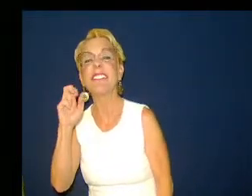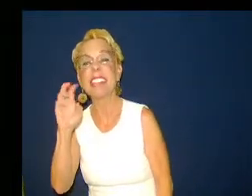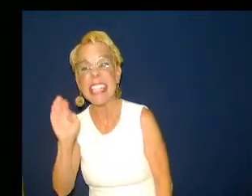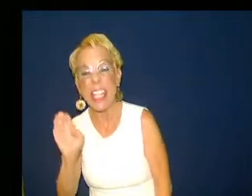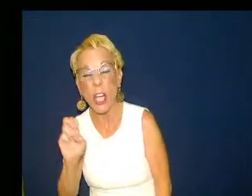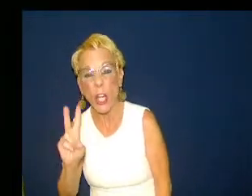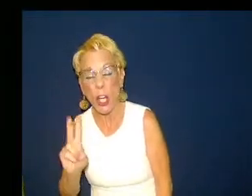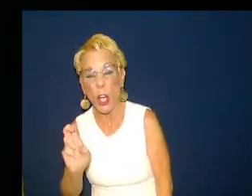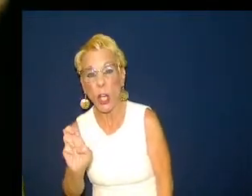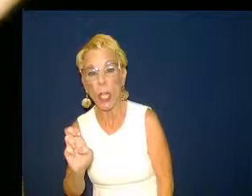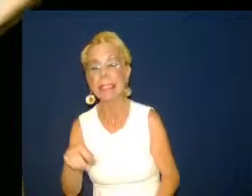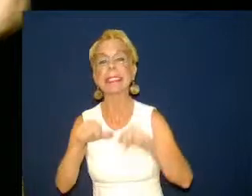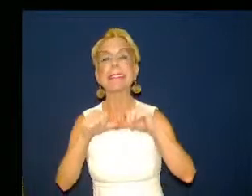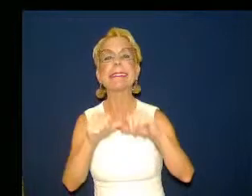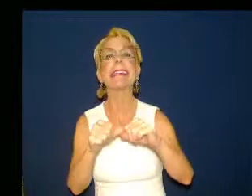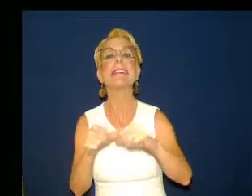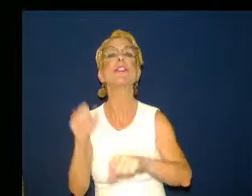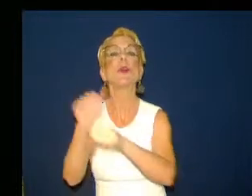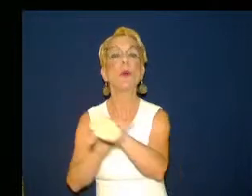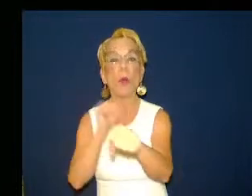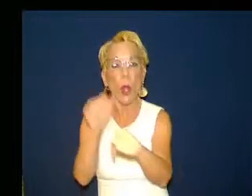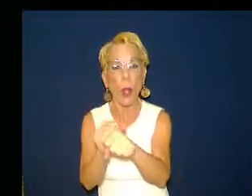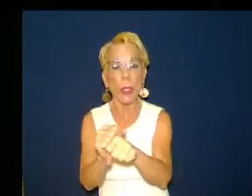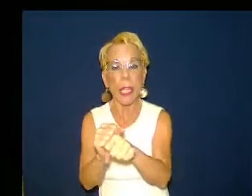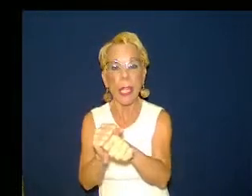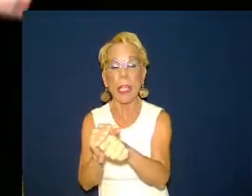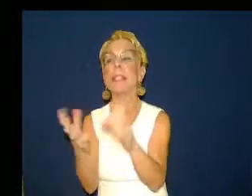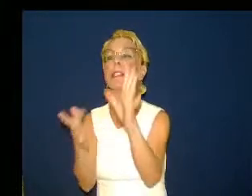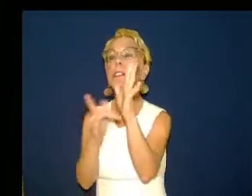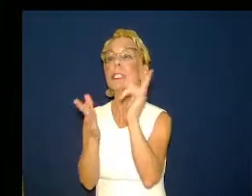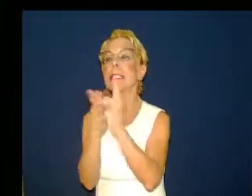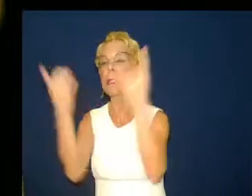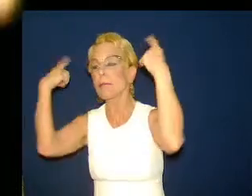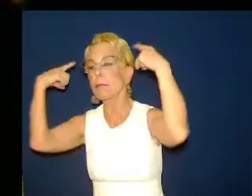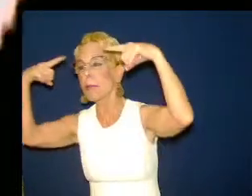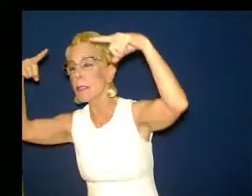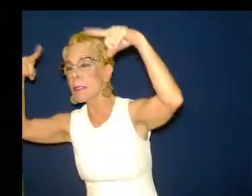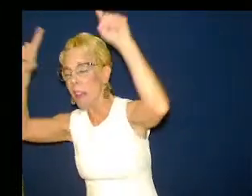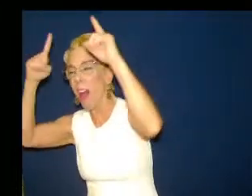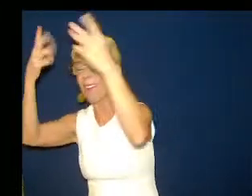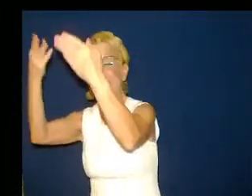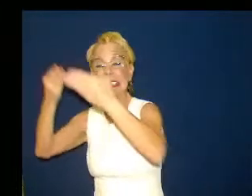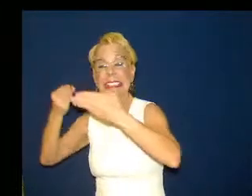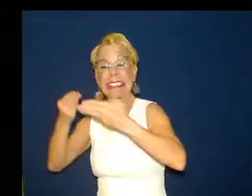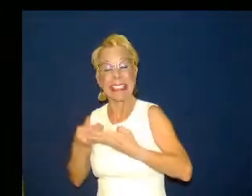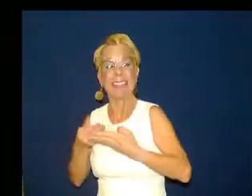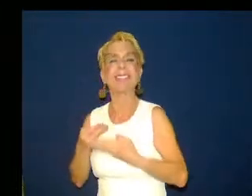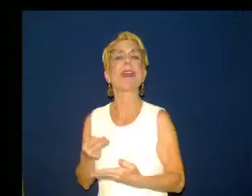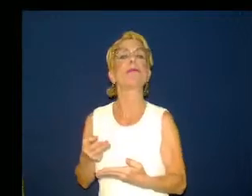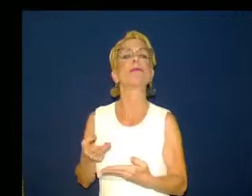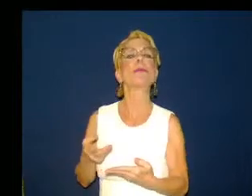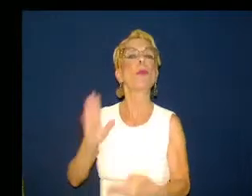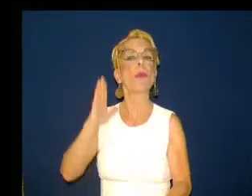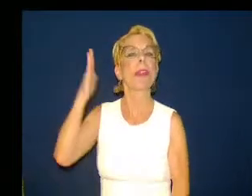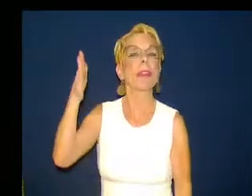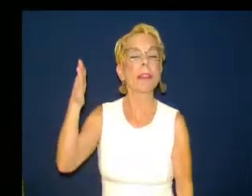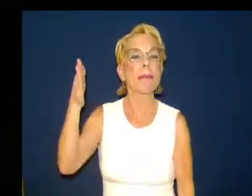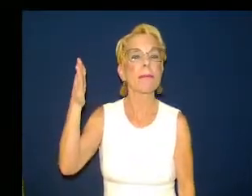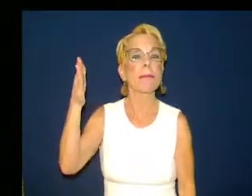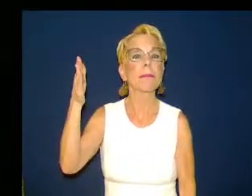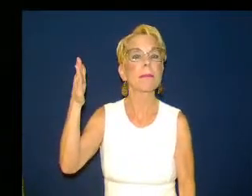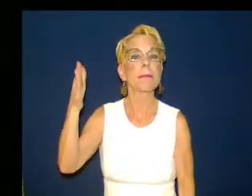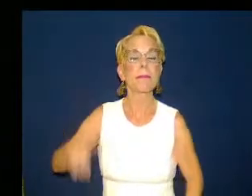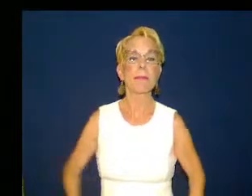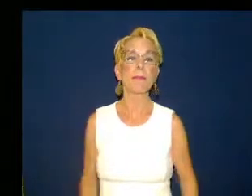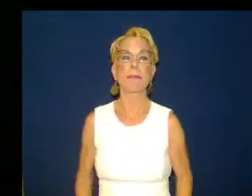persistence. It's like I mentioned this morning that I heard a woman say this once, and now I'm pretty sure that it was